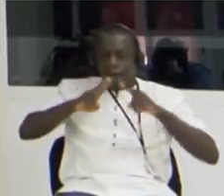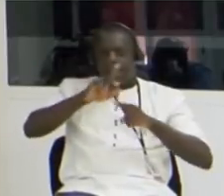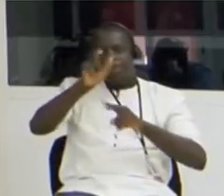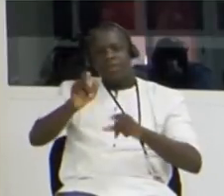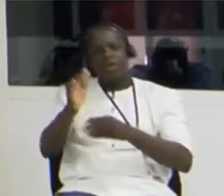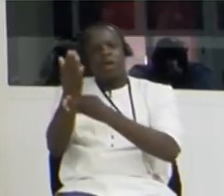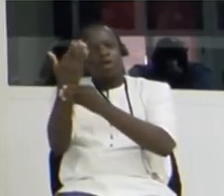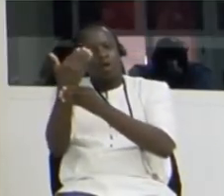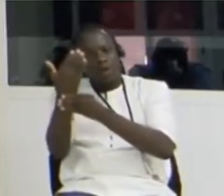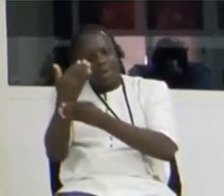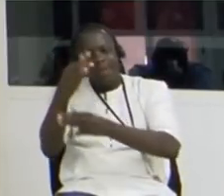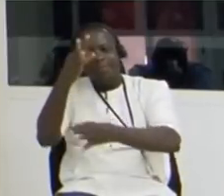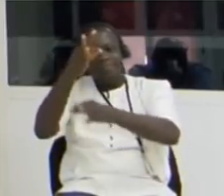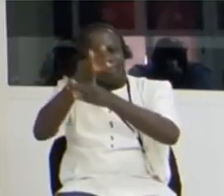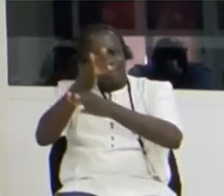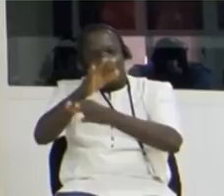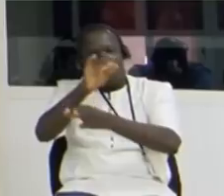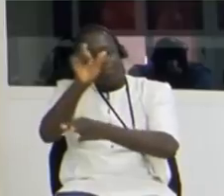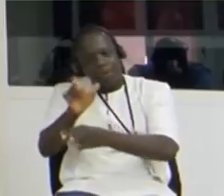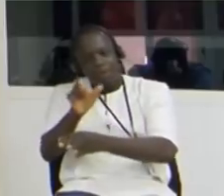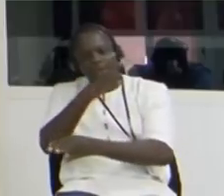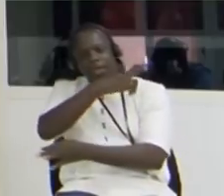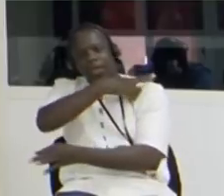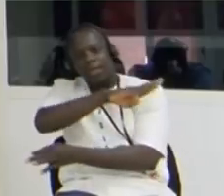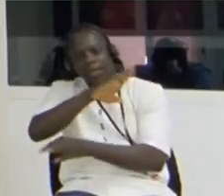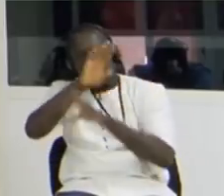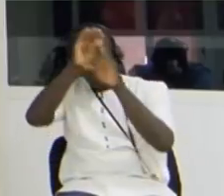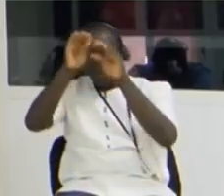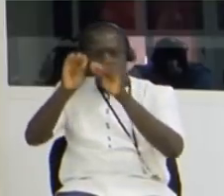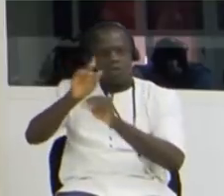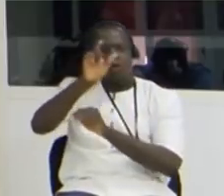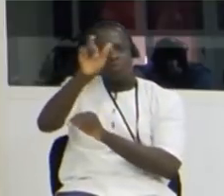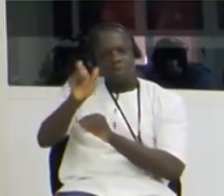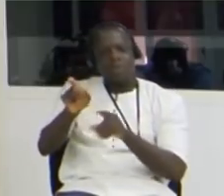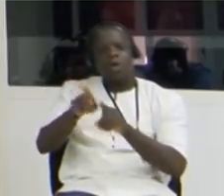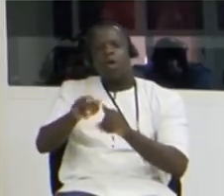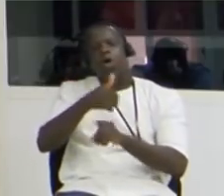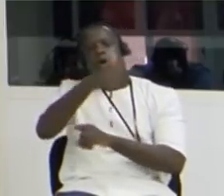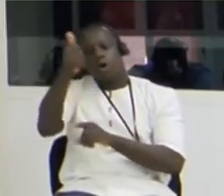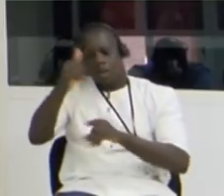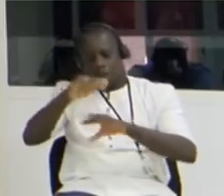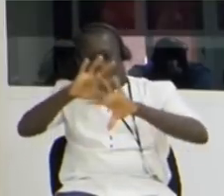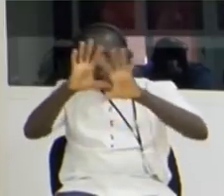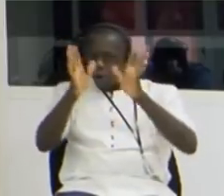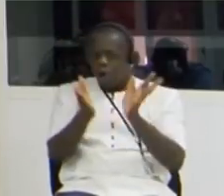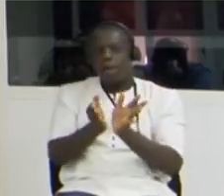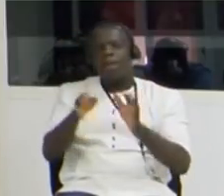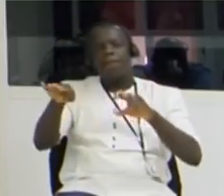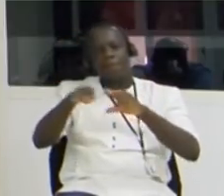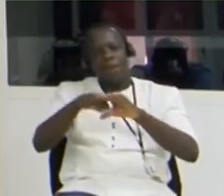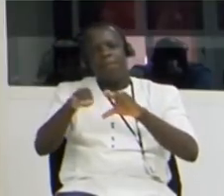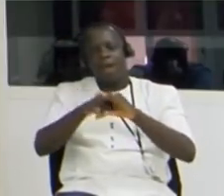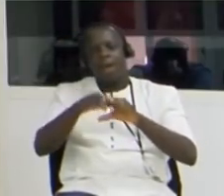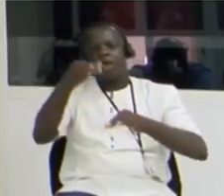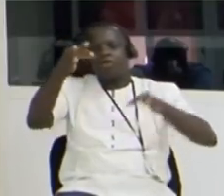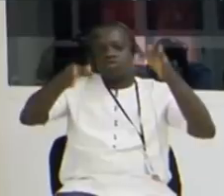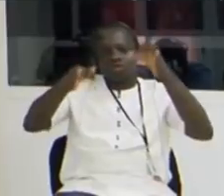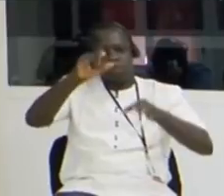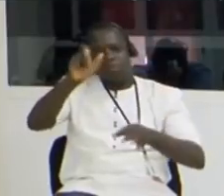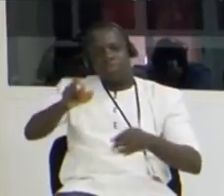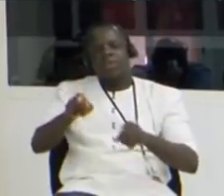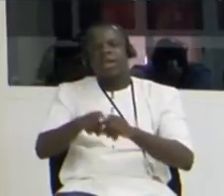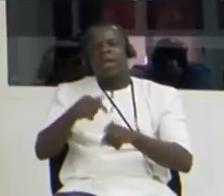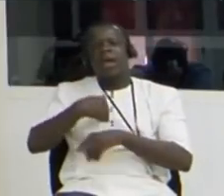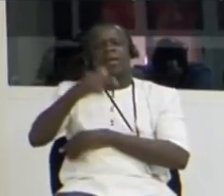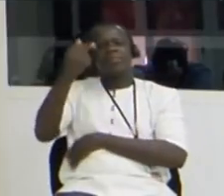teachers, retired educationists. Most of them serve as judges. And also, I think some from